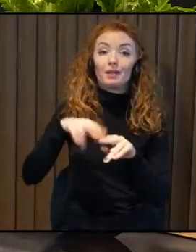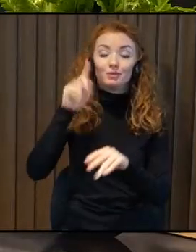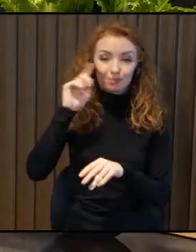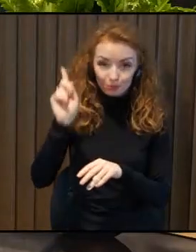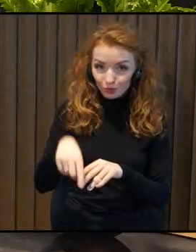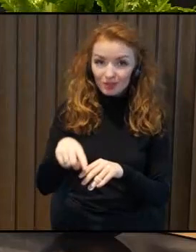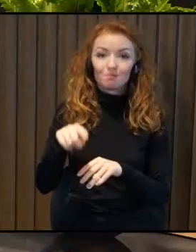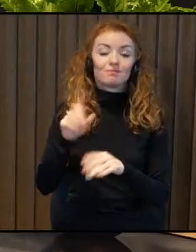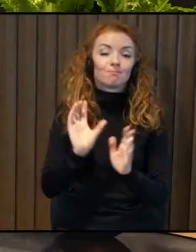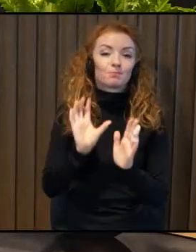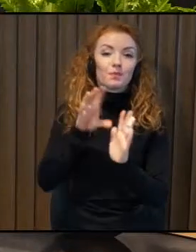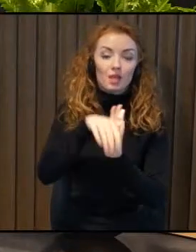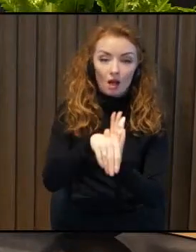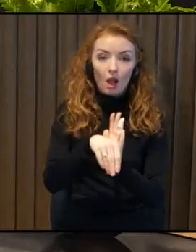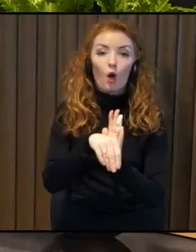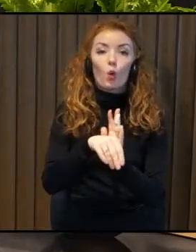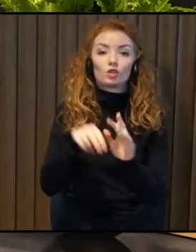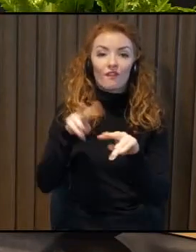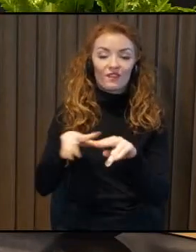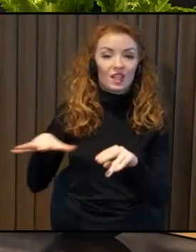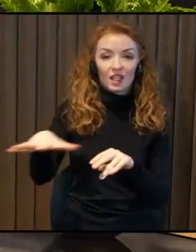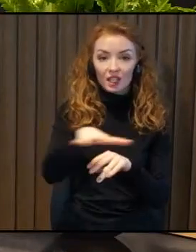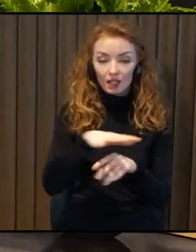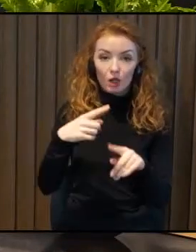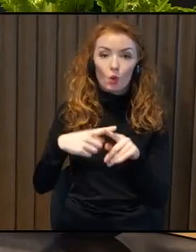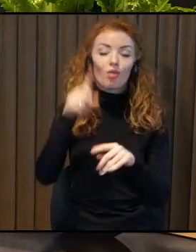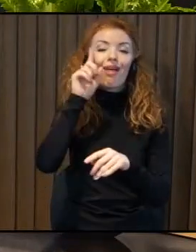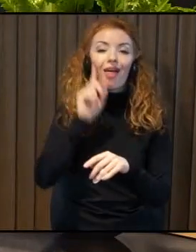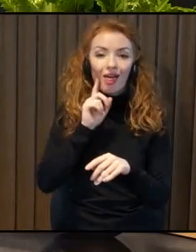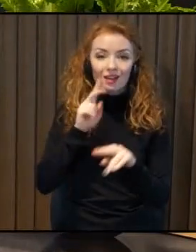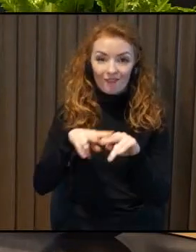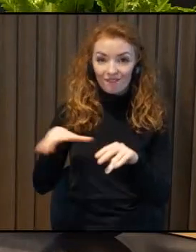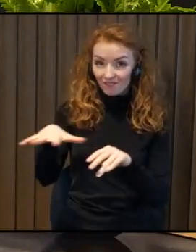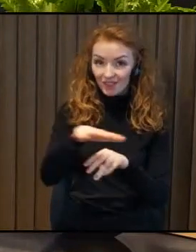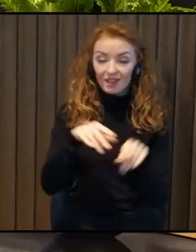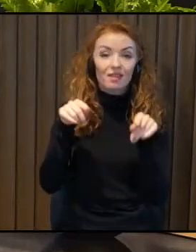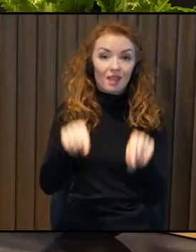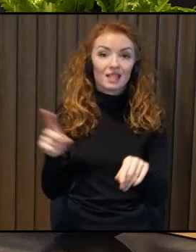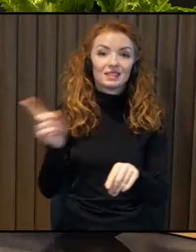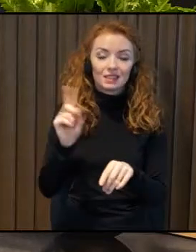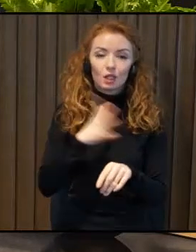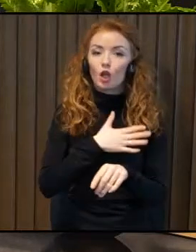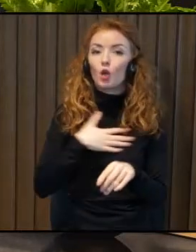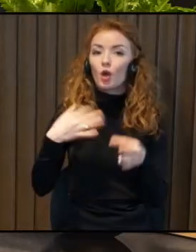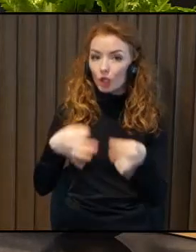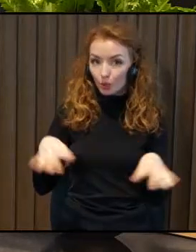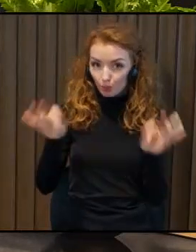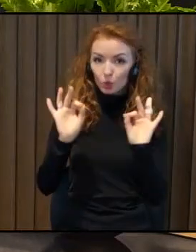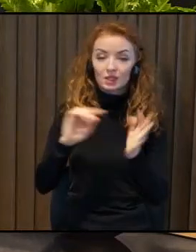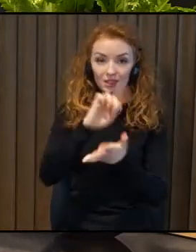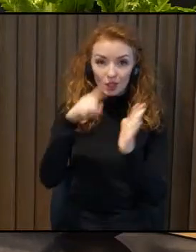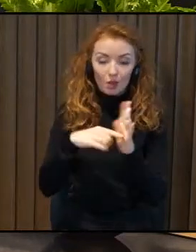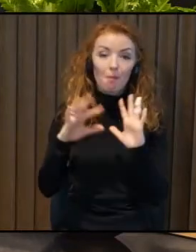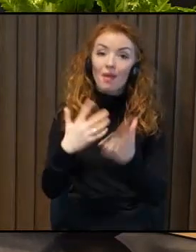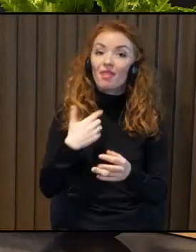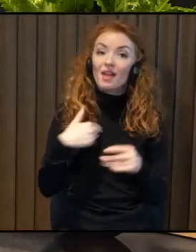urban environment or make some specific categories. And of course, inclusive environment and convenient environment